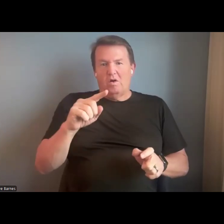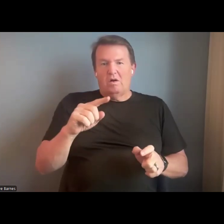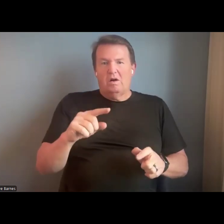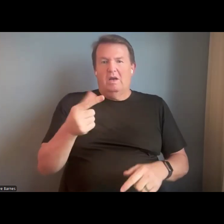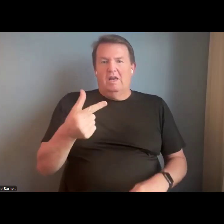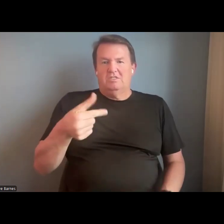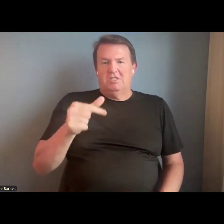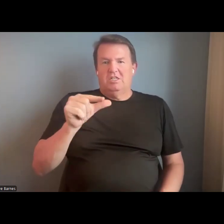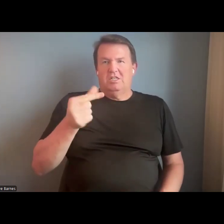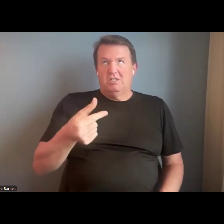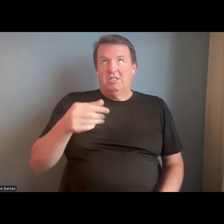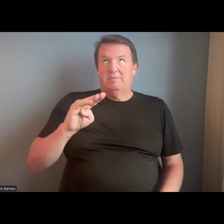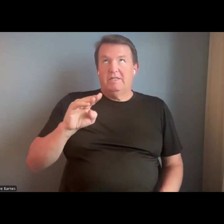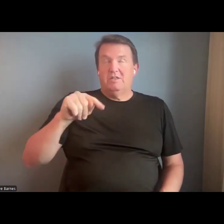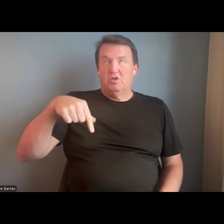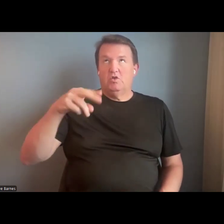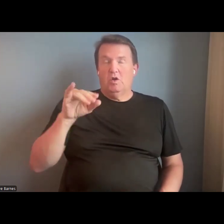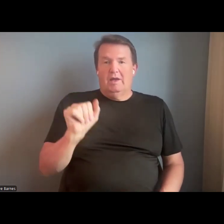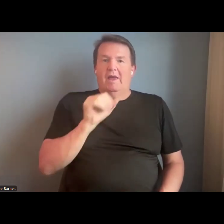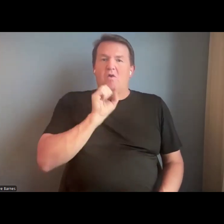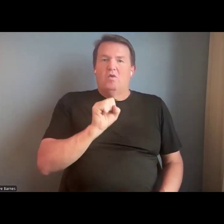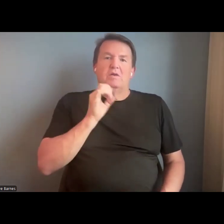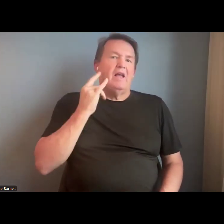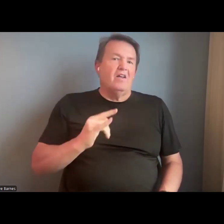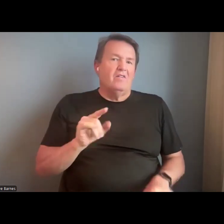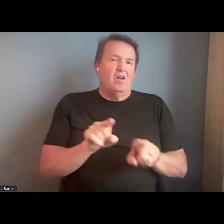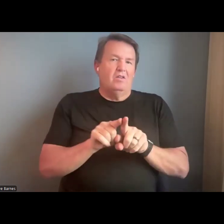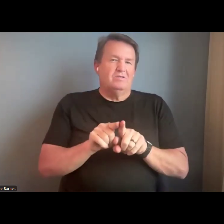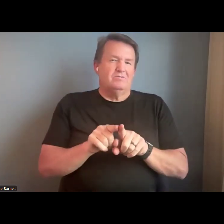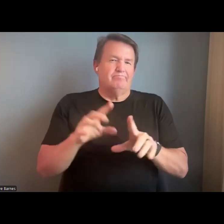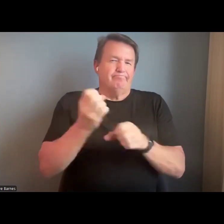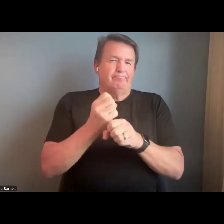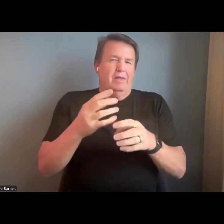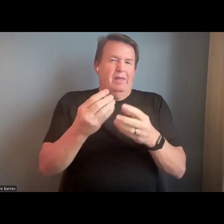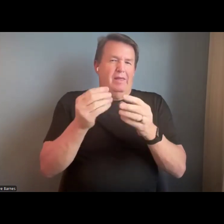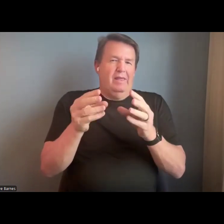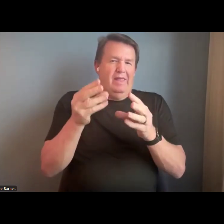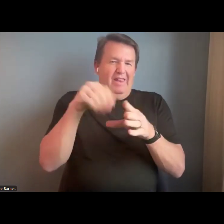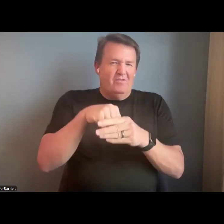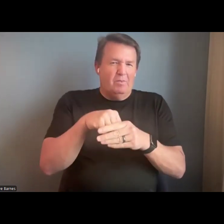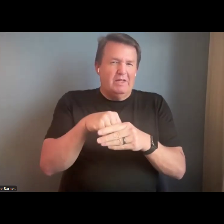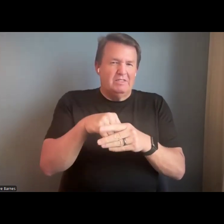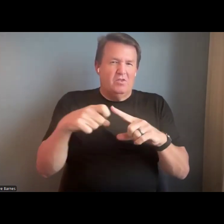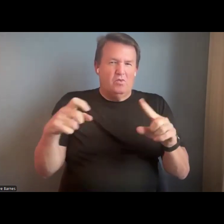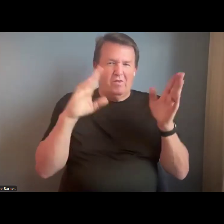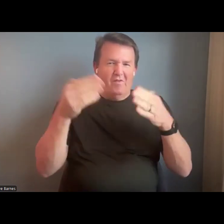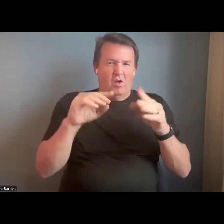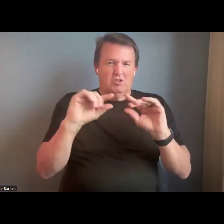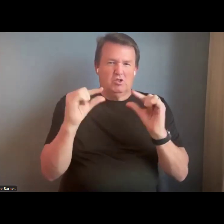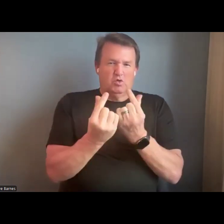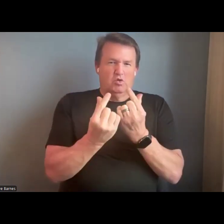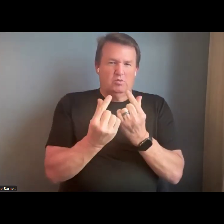LGBTQIA Californians, which also included qualitative data through focus groups that were convened after